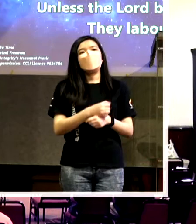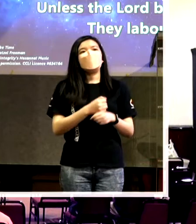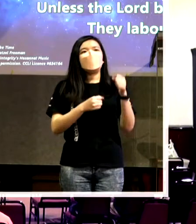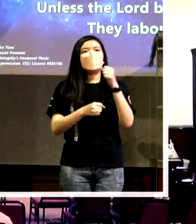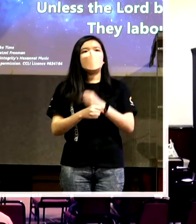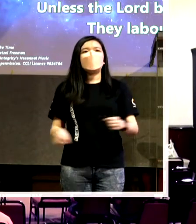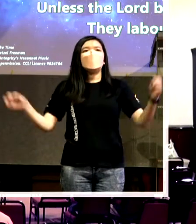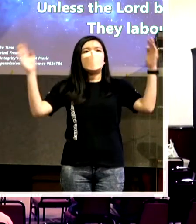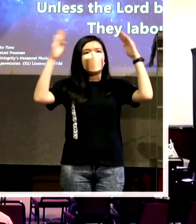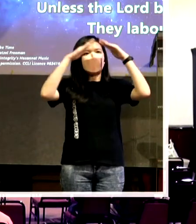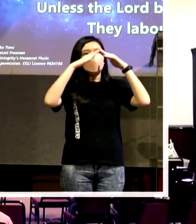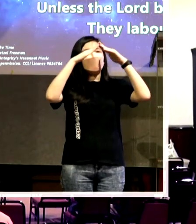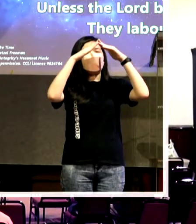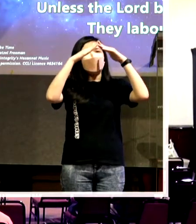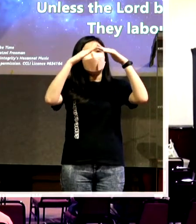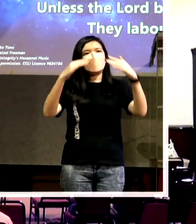Lord builds the